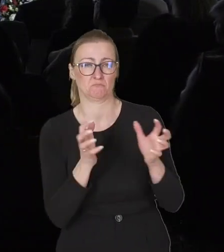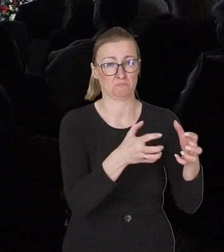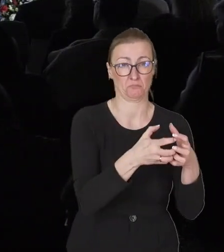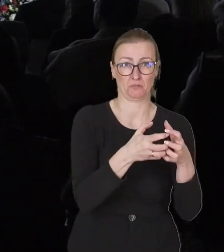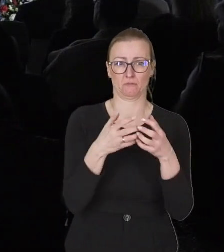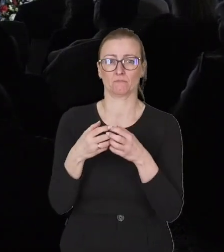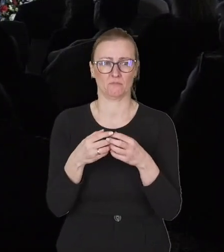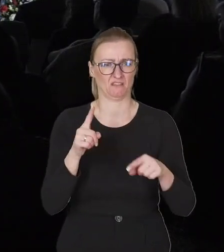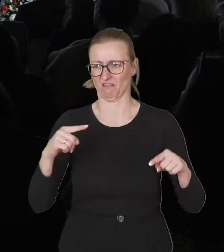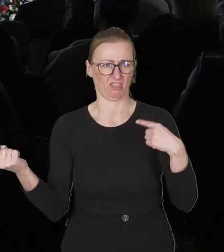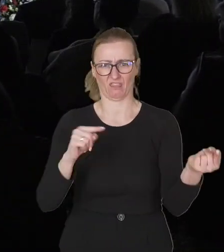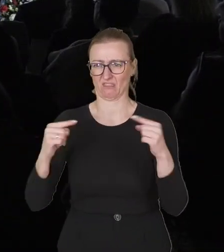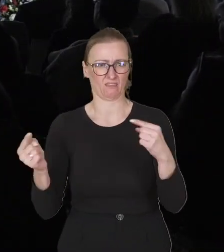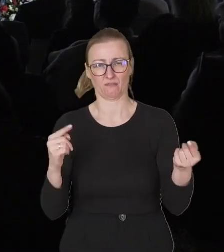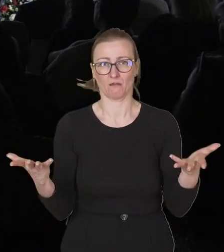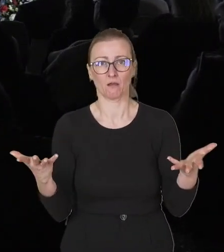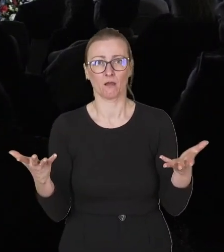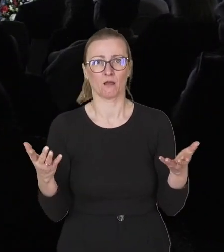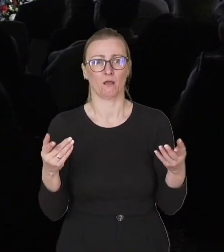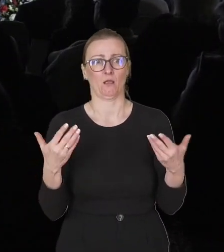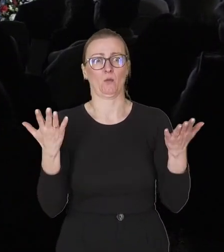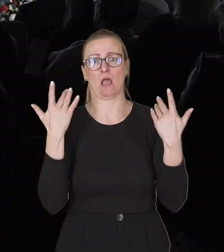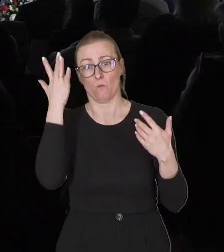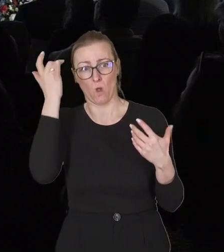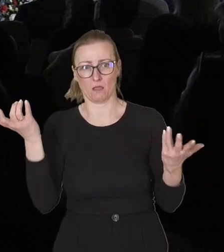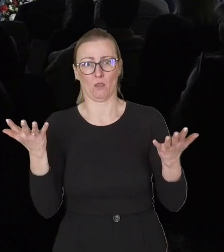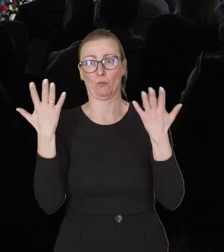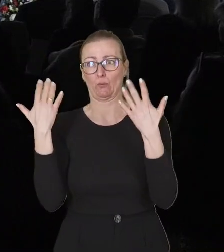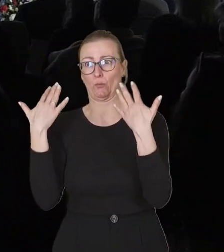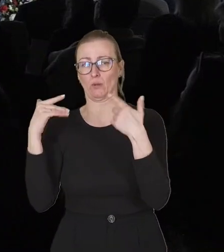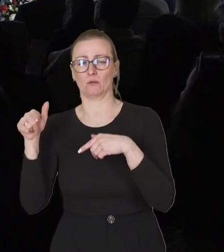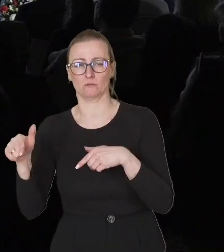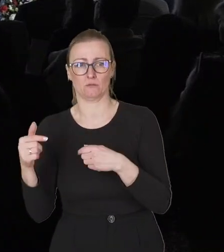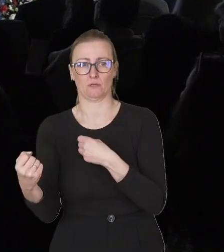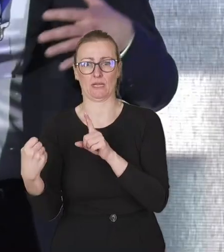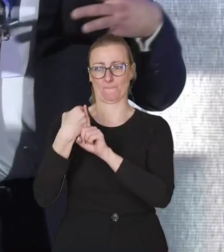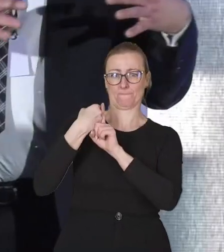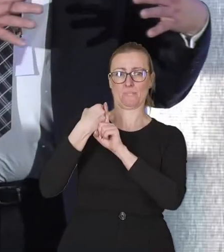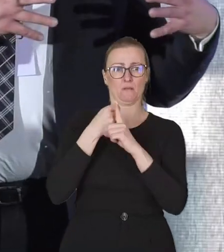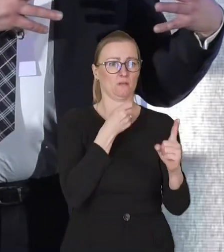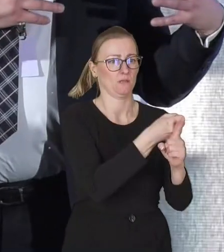change might be very different in different parts of Europe.